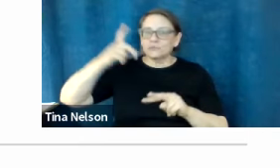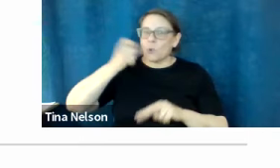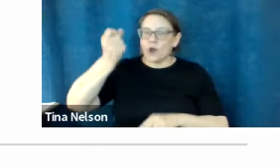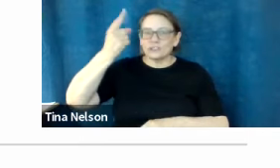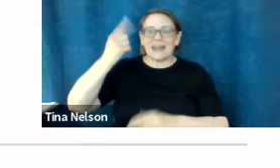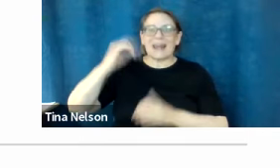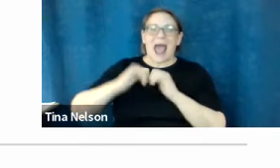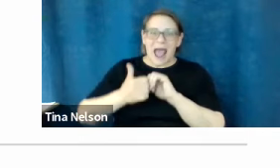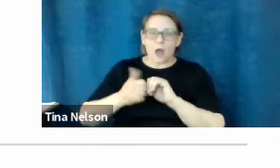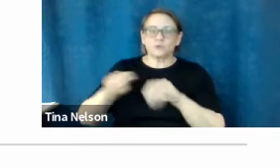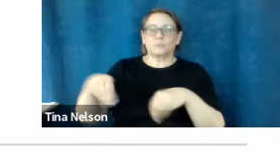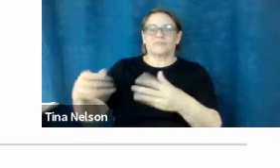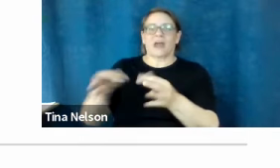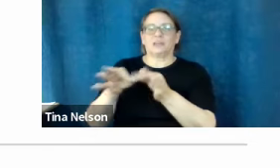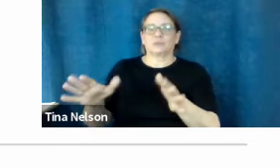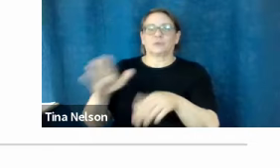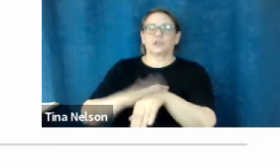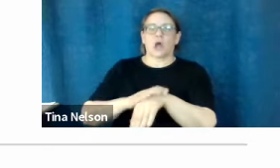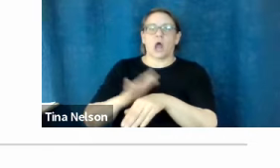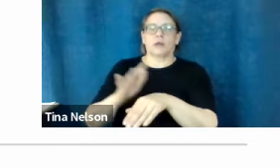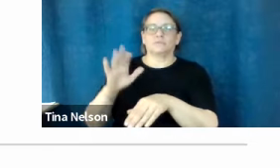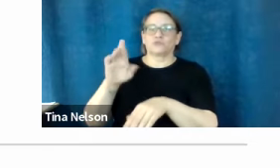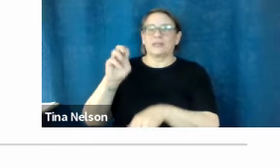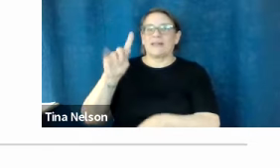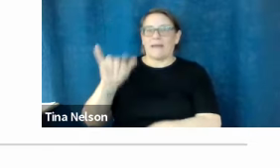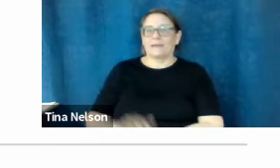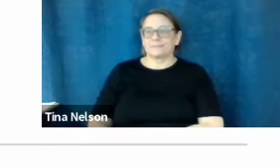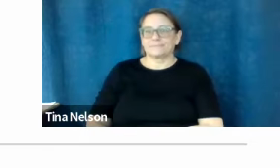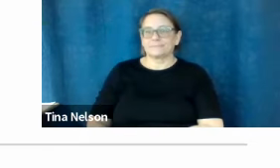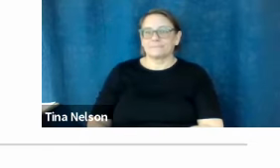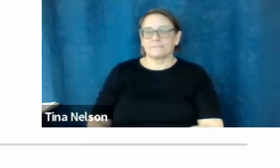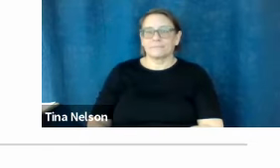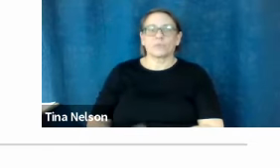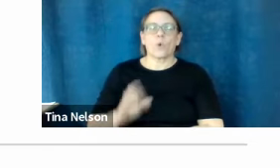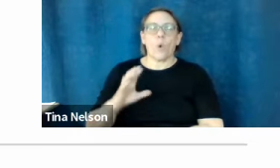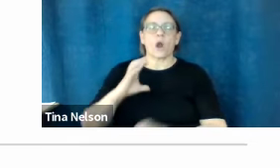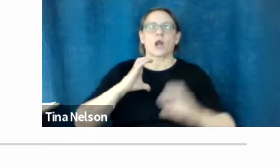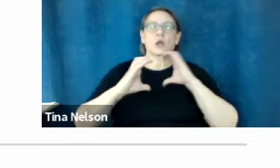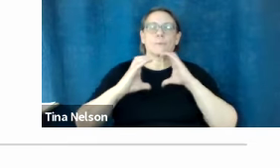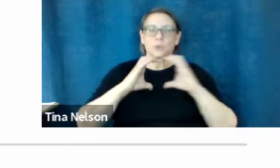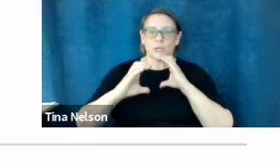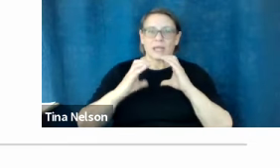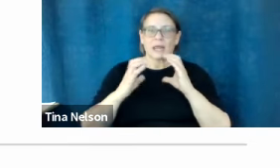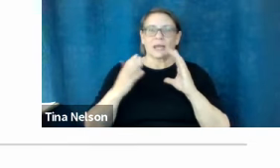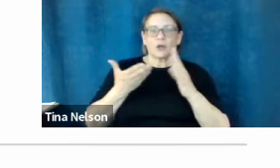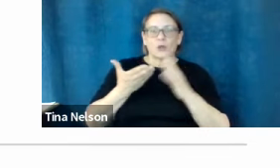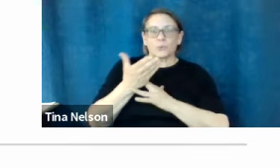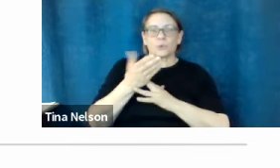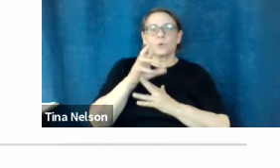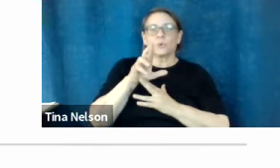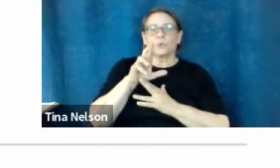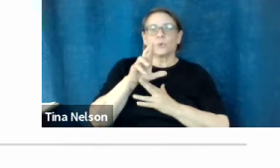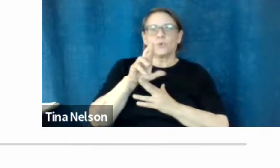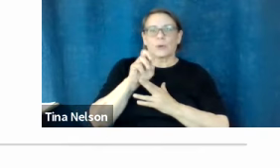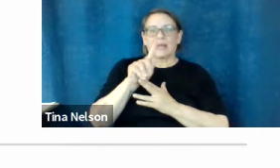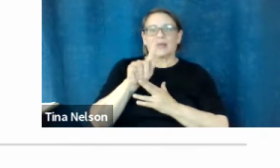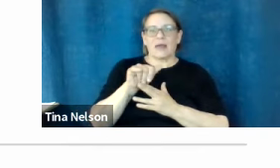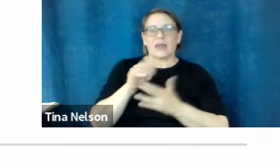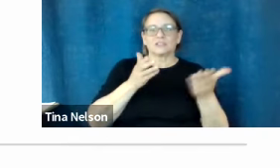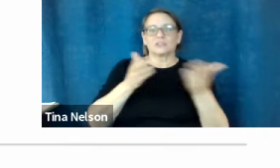the ability to provide interpreters via relay or communicating, connecting via relay services to deaf